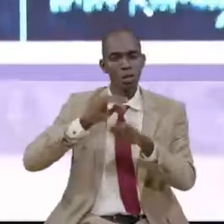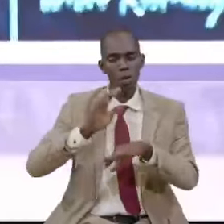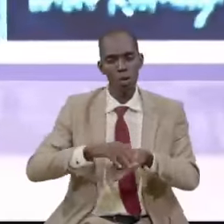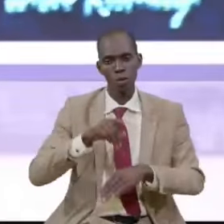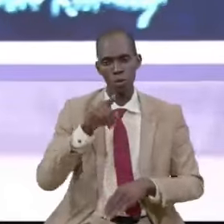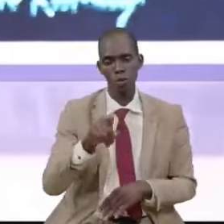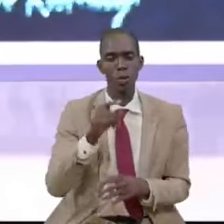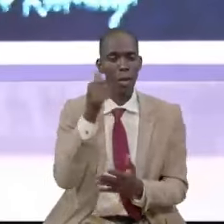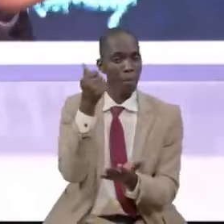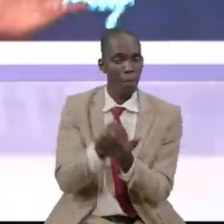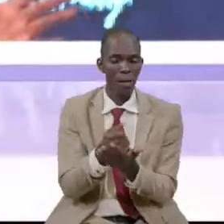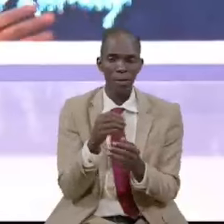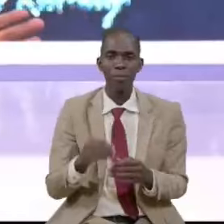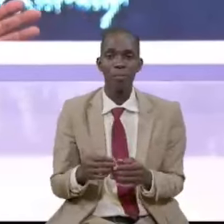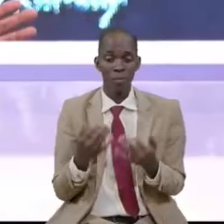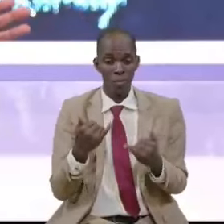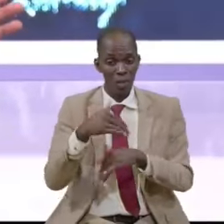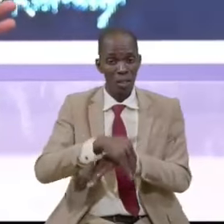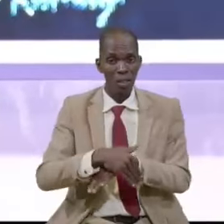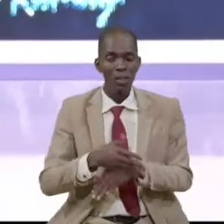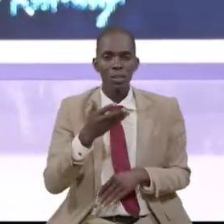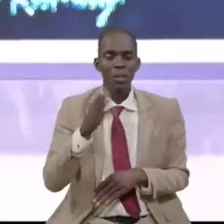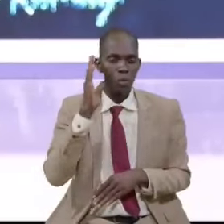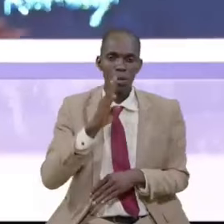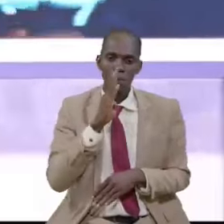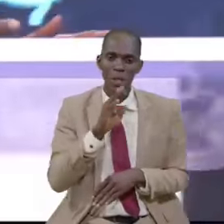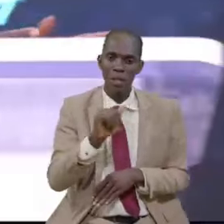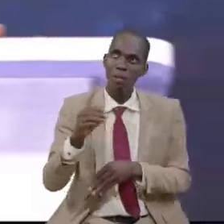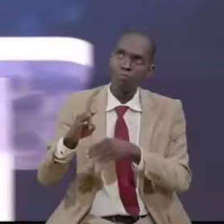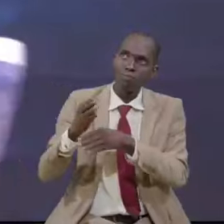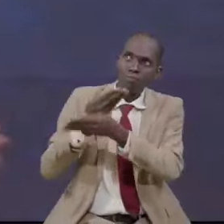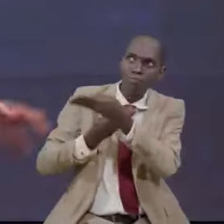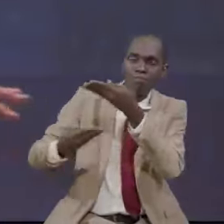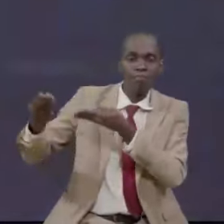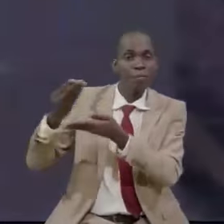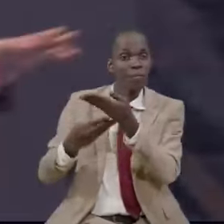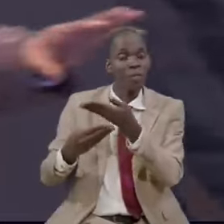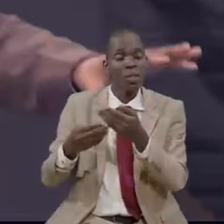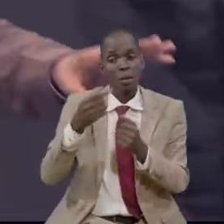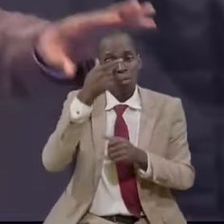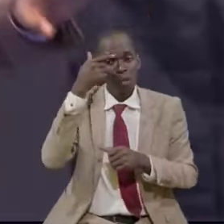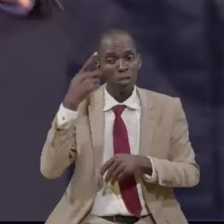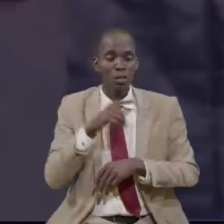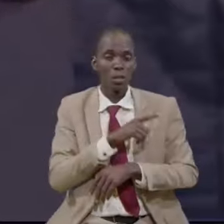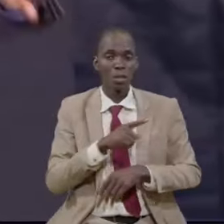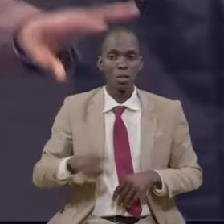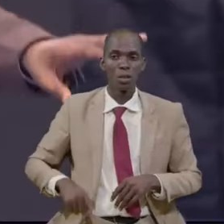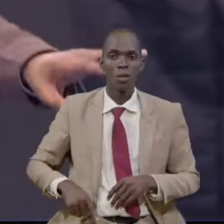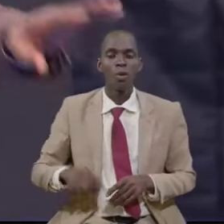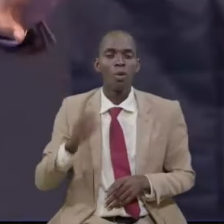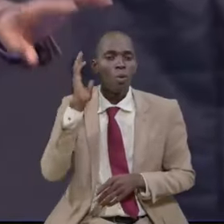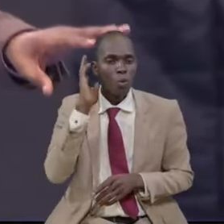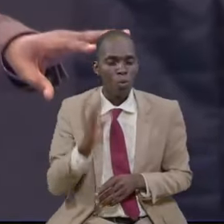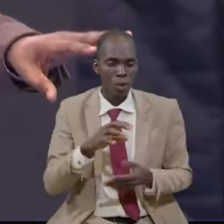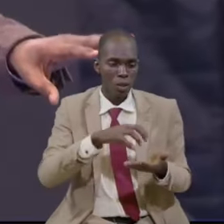be a transaction. Transaction. Because the Lord will take the evil,